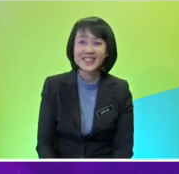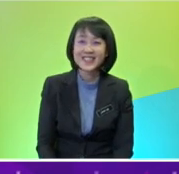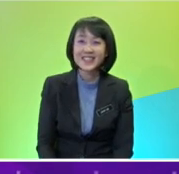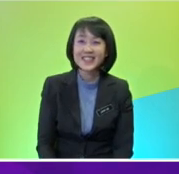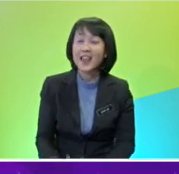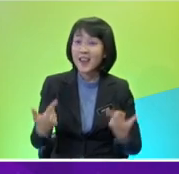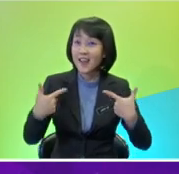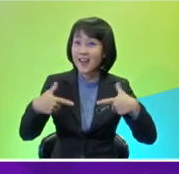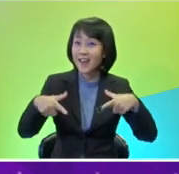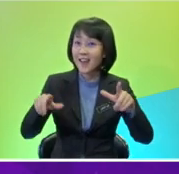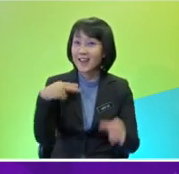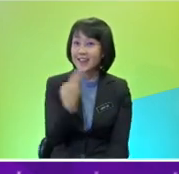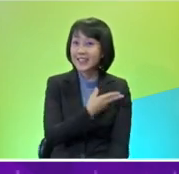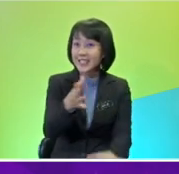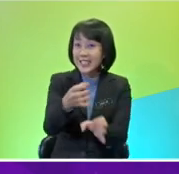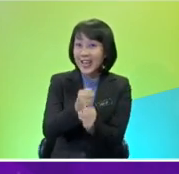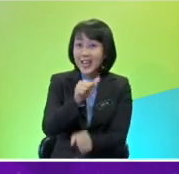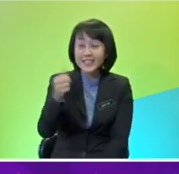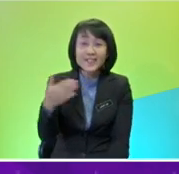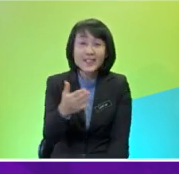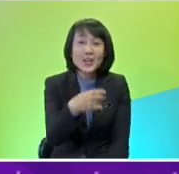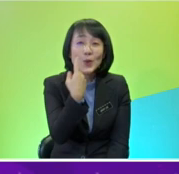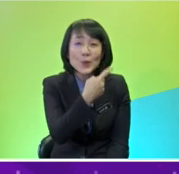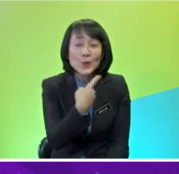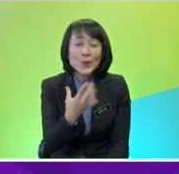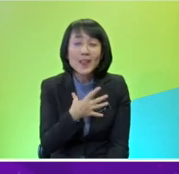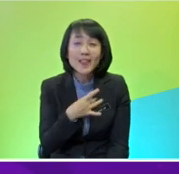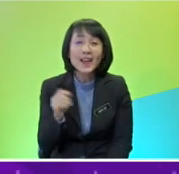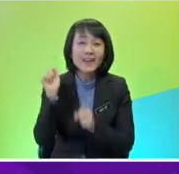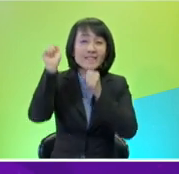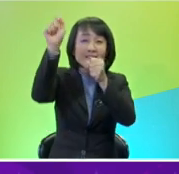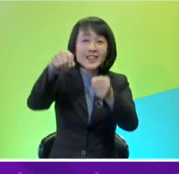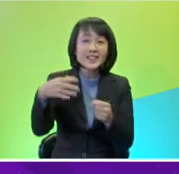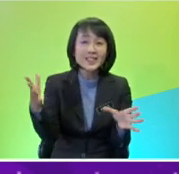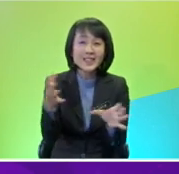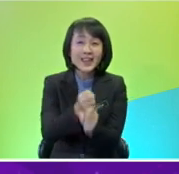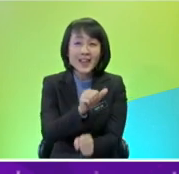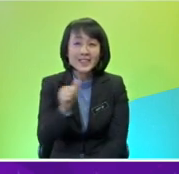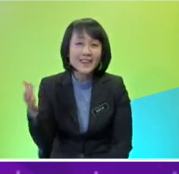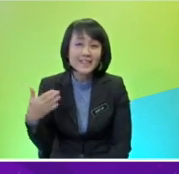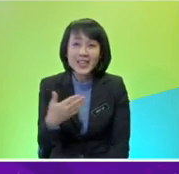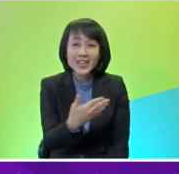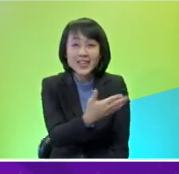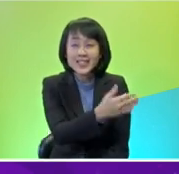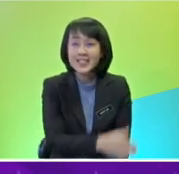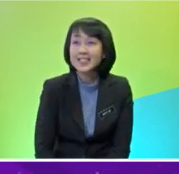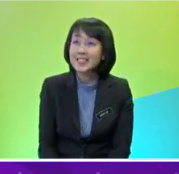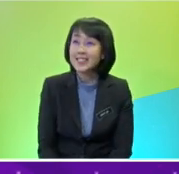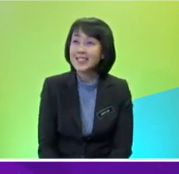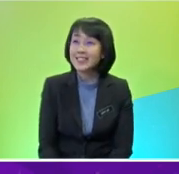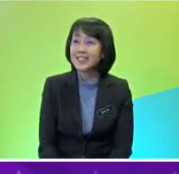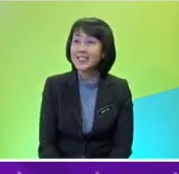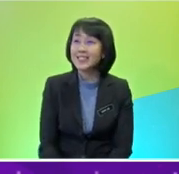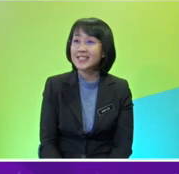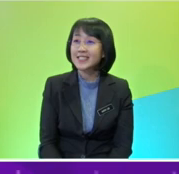Let's catch a fish. Who likes fishing? Let's catch a fish. Okay, let's see. Okay. Oh,